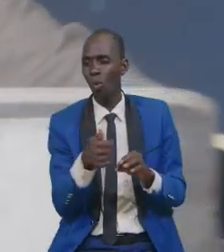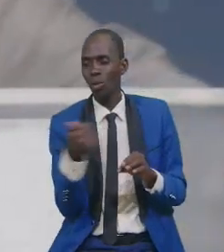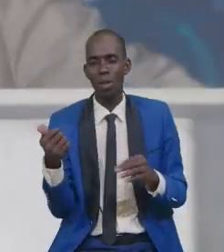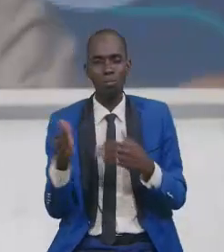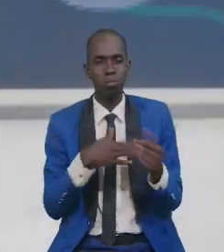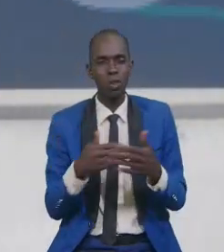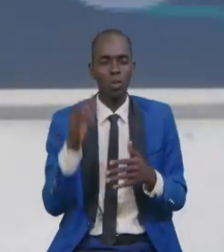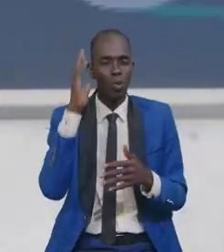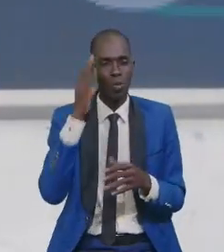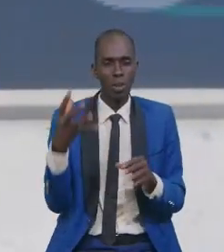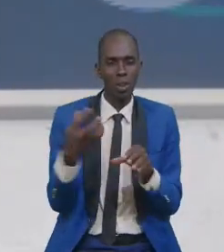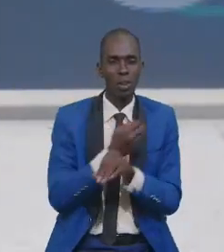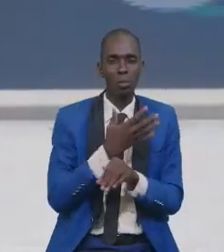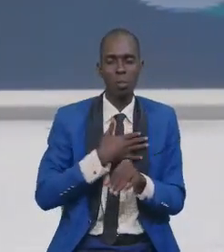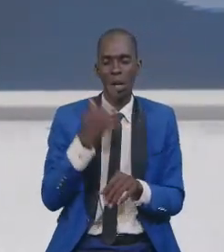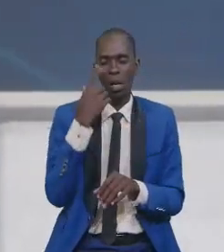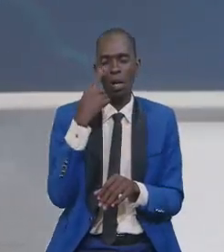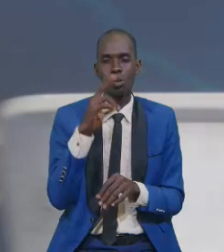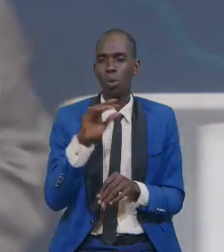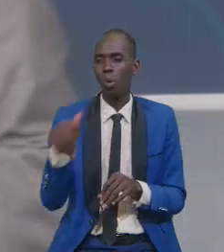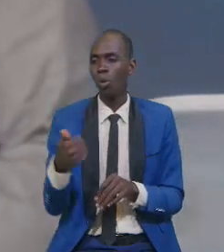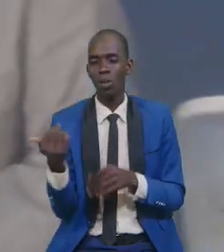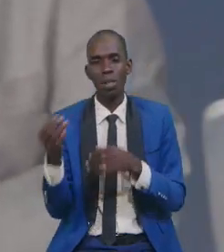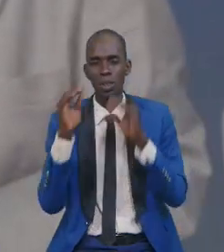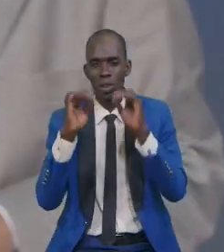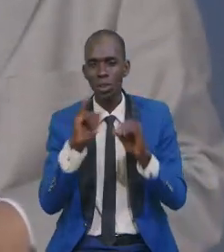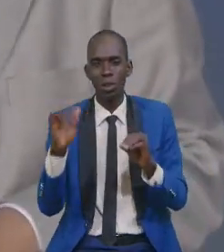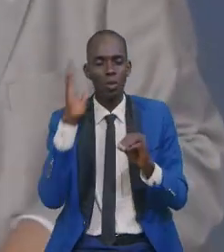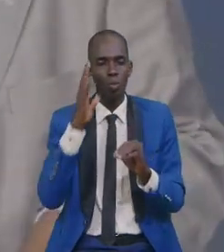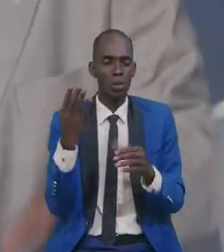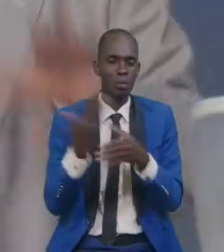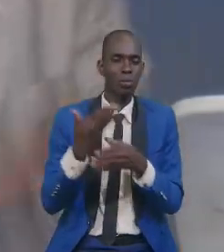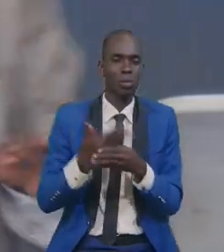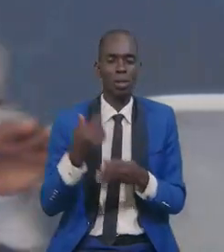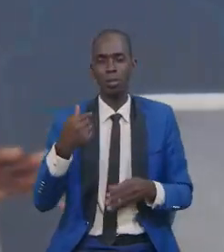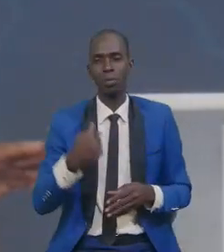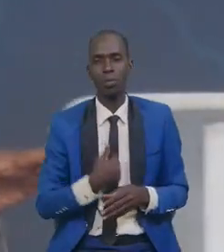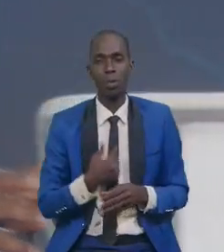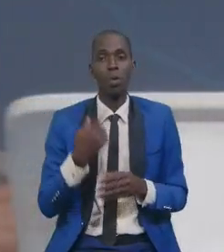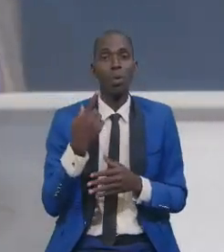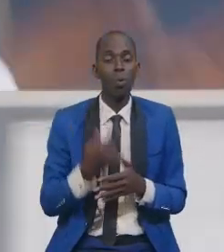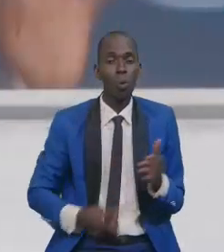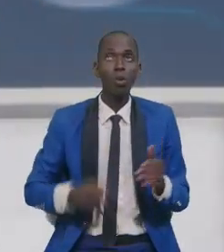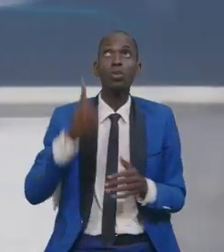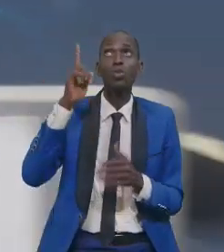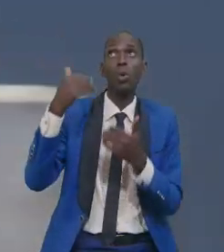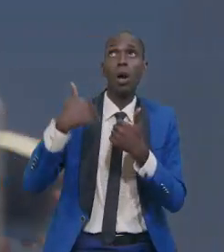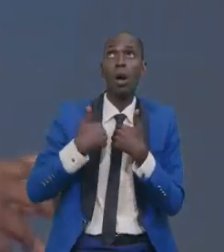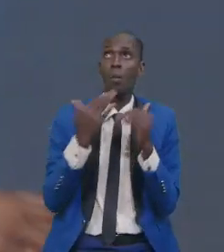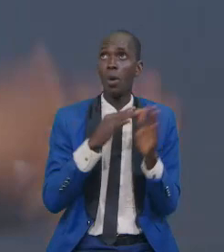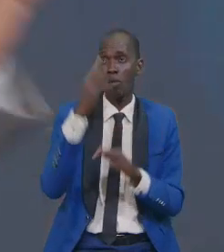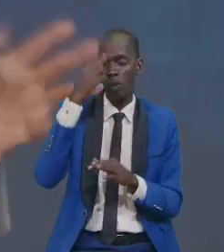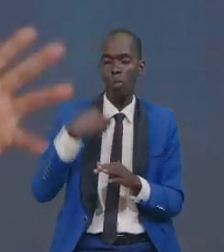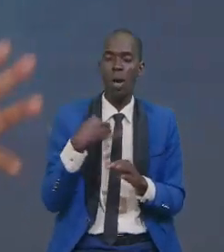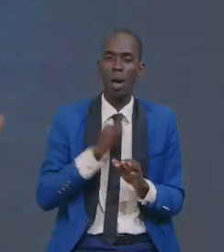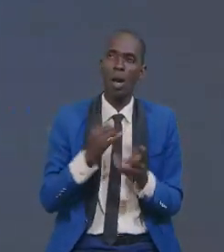will catch my sight. No other thing will distract me. What you have for me is what I come for.